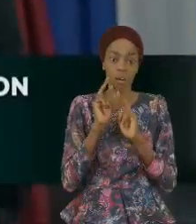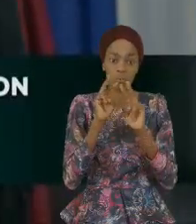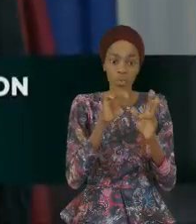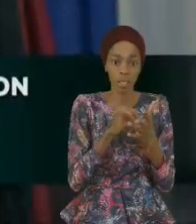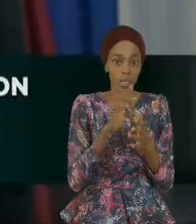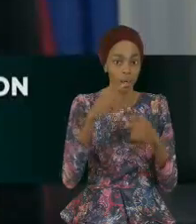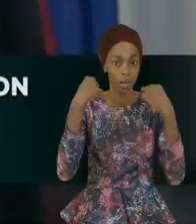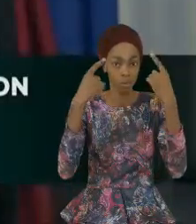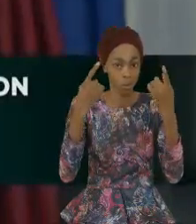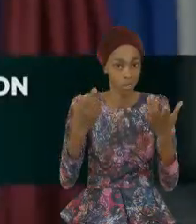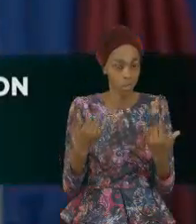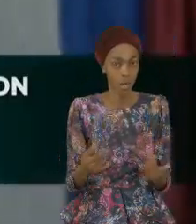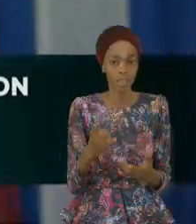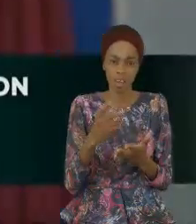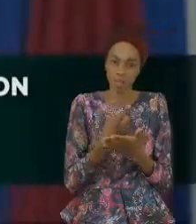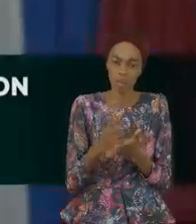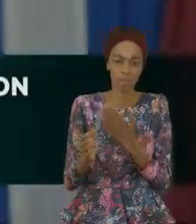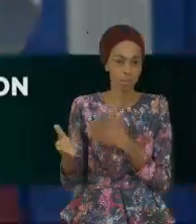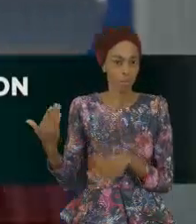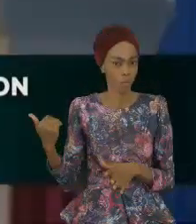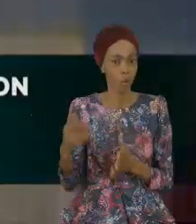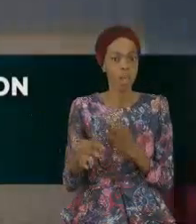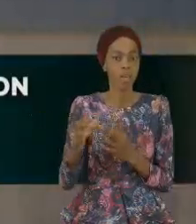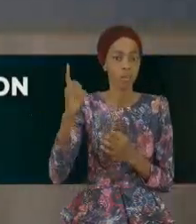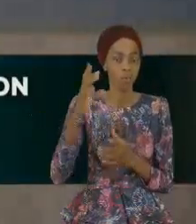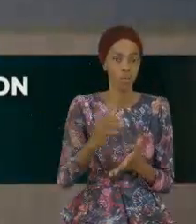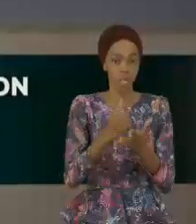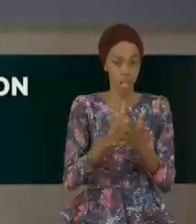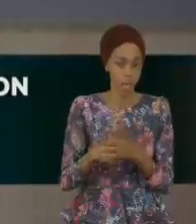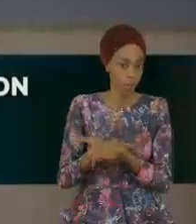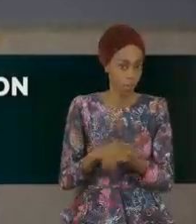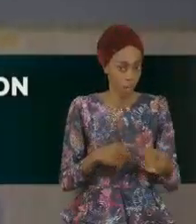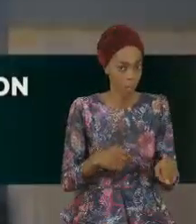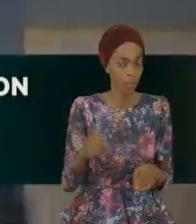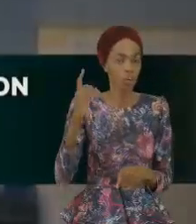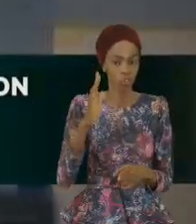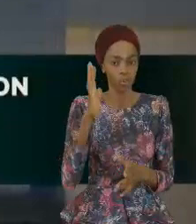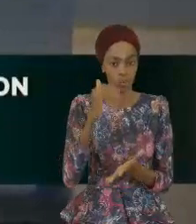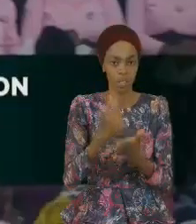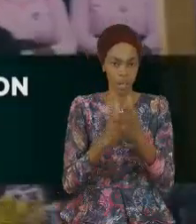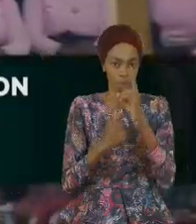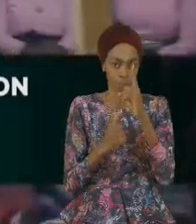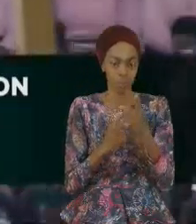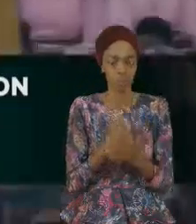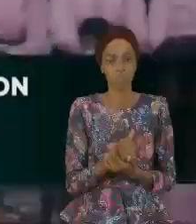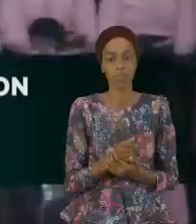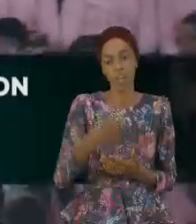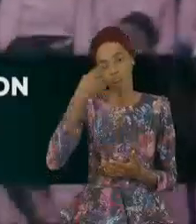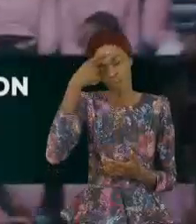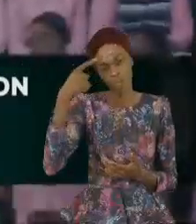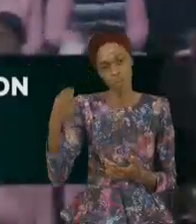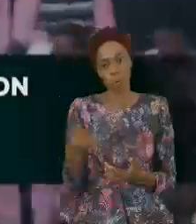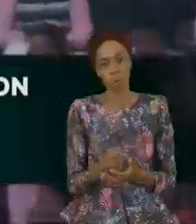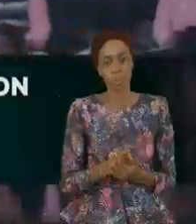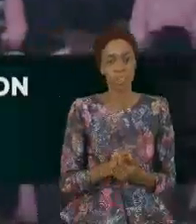now, they failed before. If the Lord helped them, it will help you. Because I've